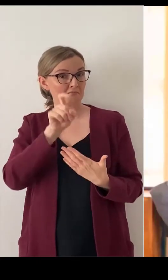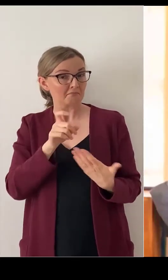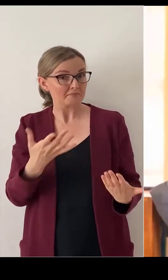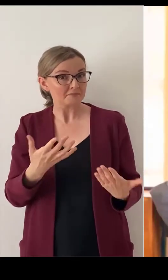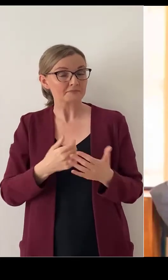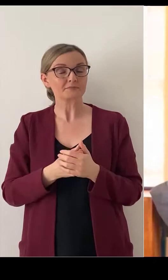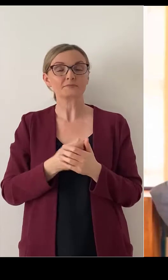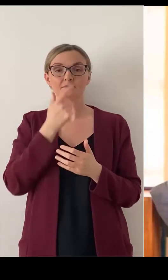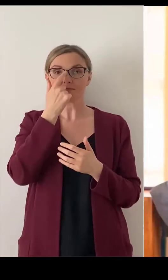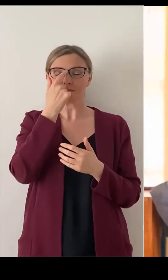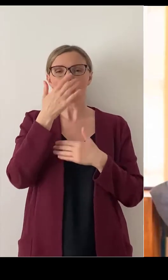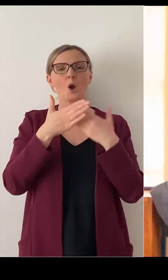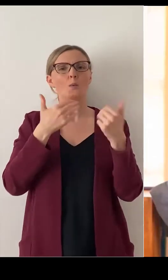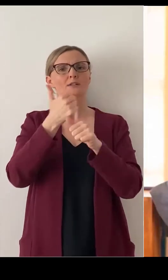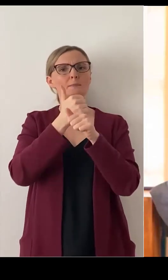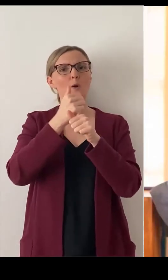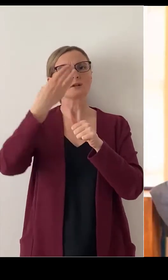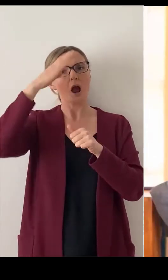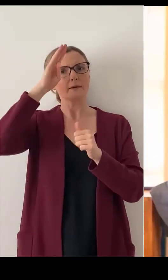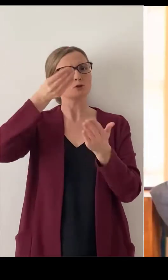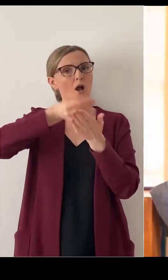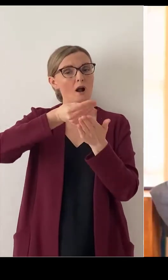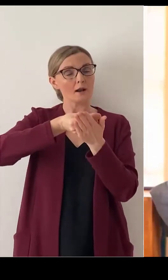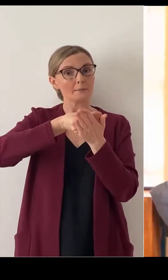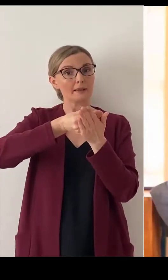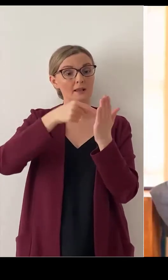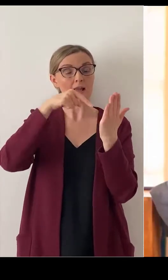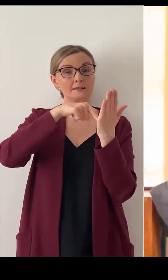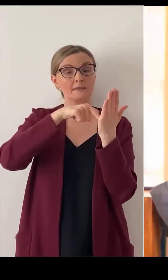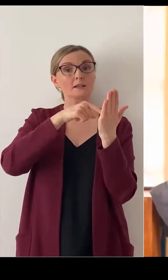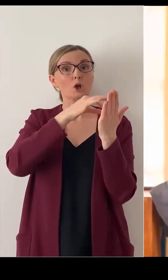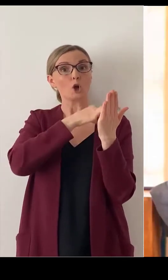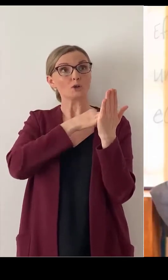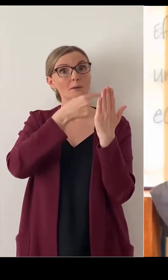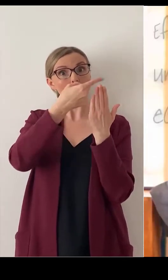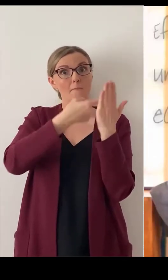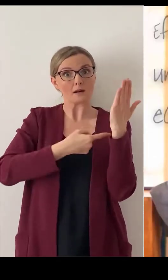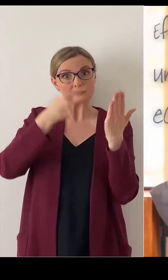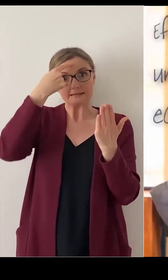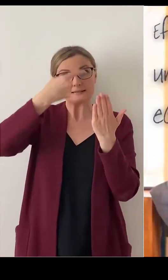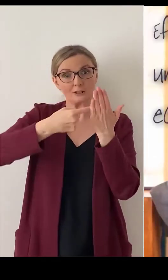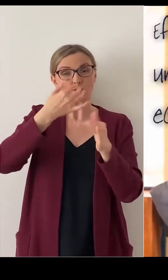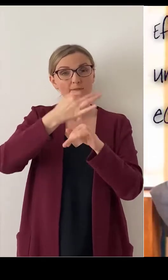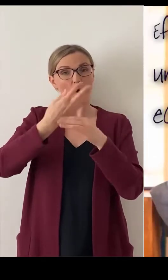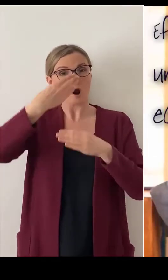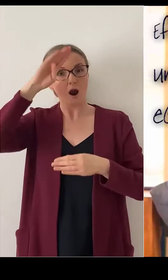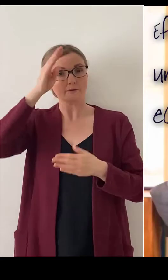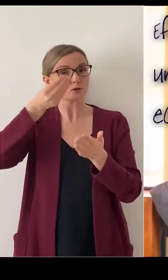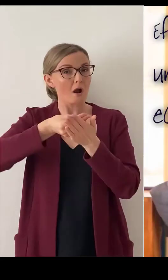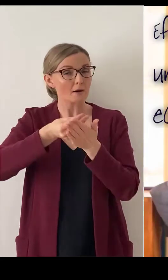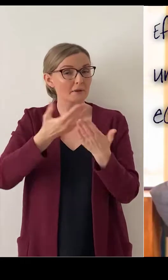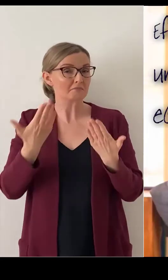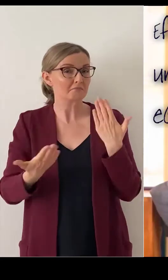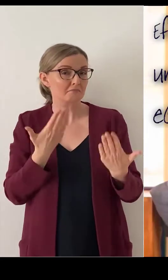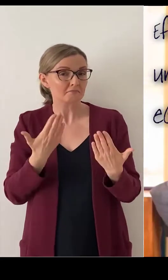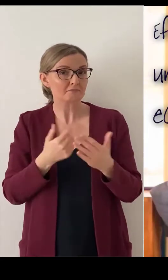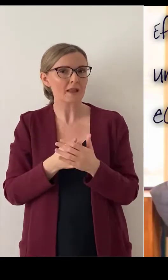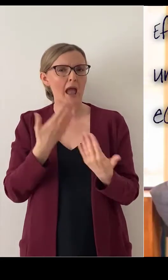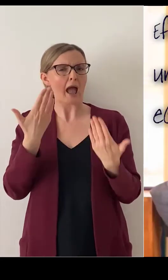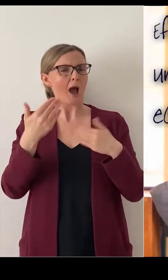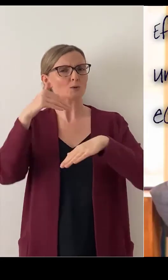Is this a good policy decision for the Irish economy? How will it affect the